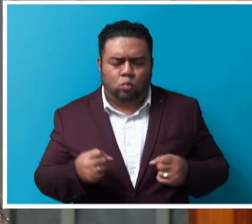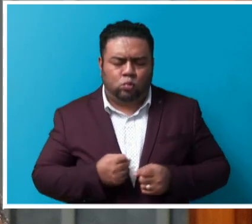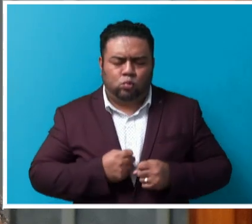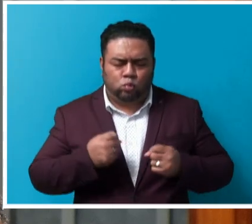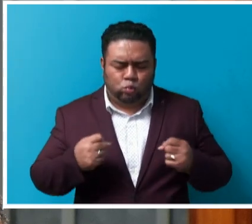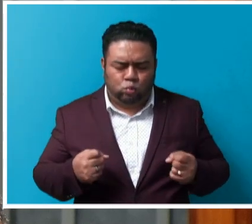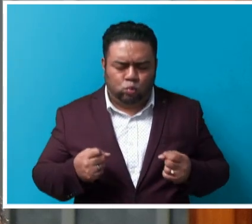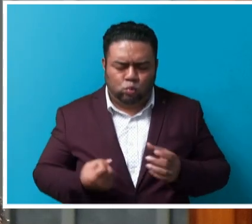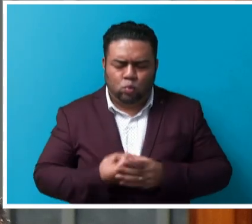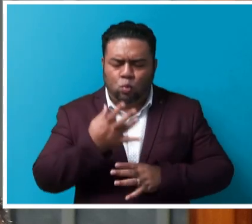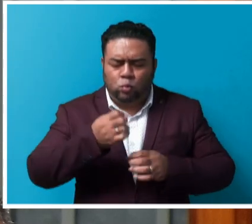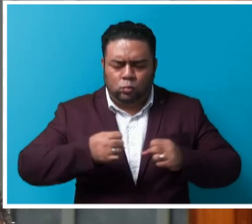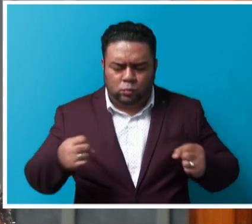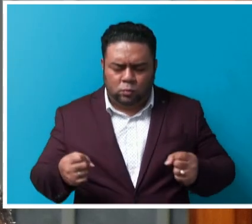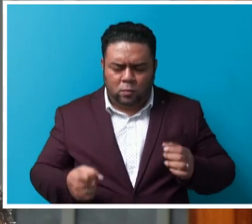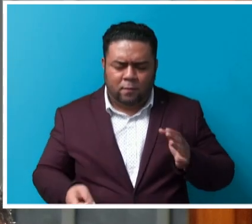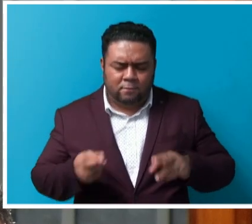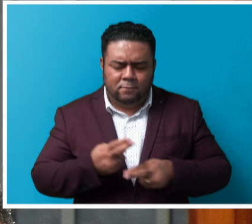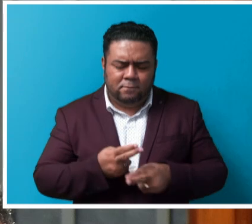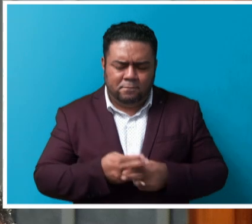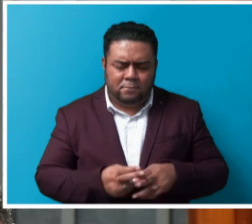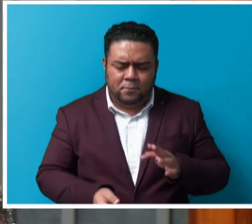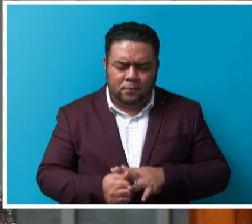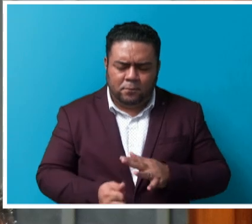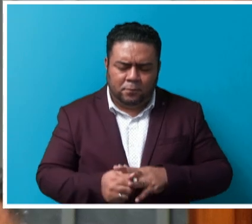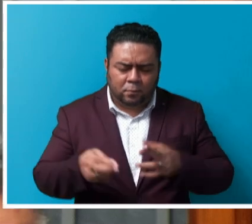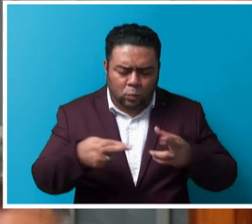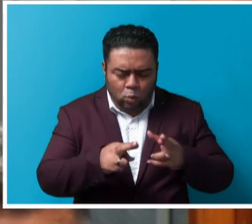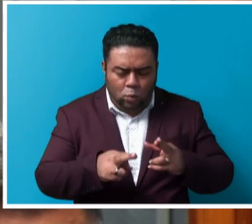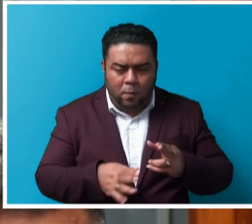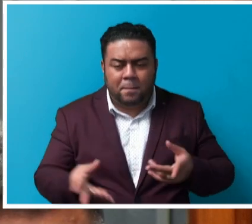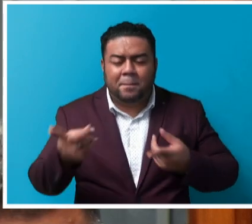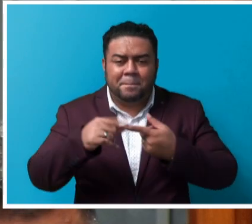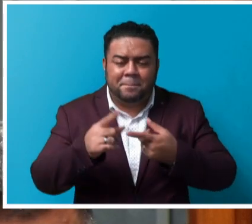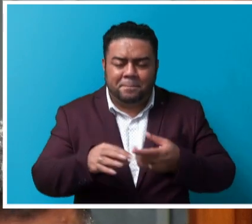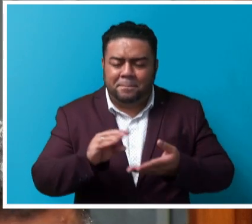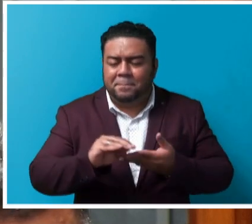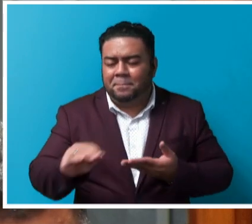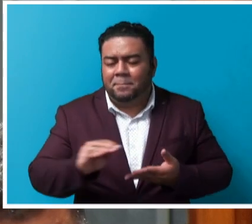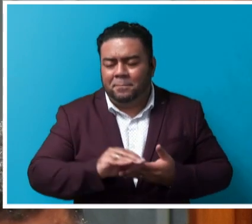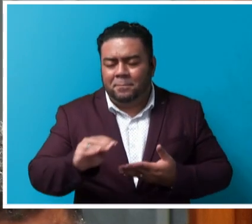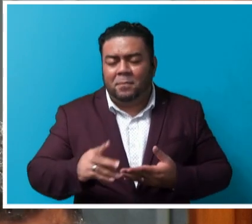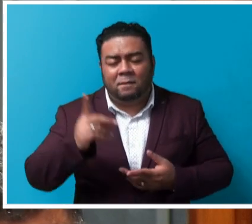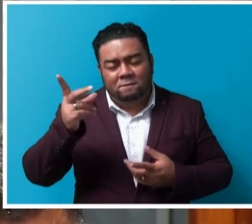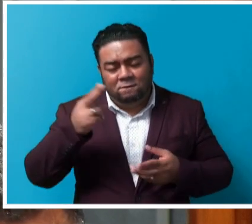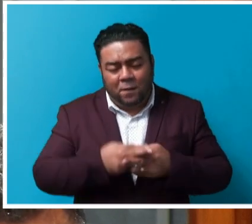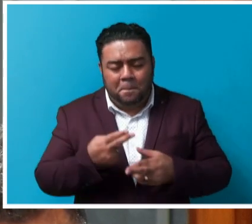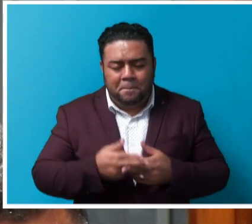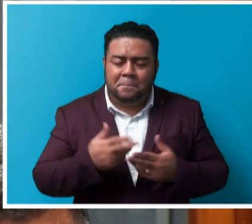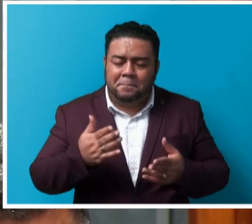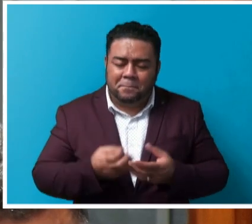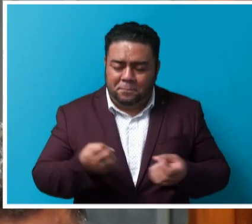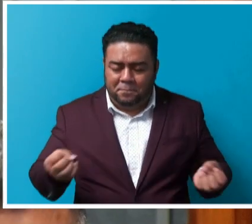Strengthening infrastructure such as farm access roads, providing subsidies, and investing in farm mechanization will